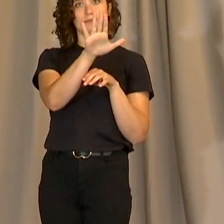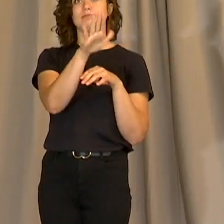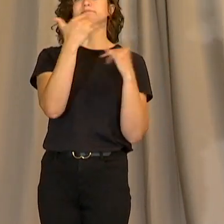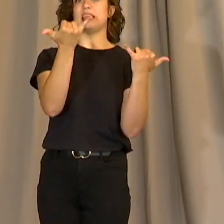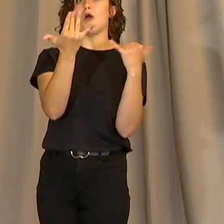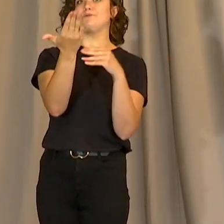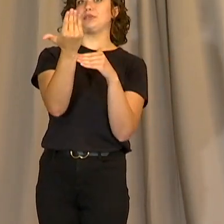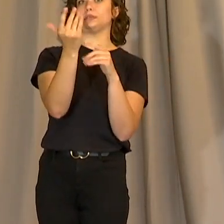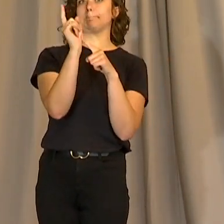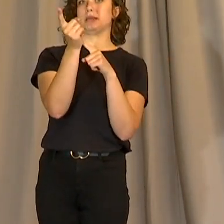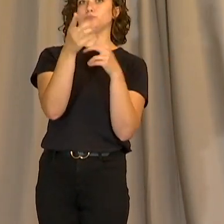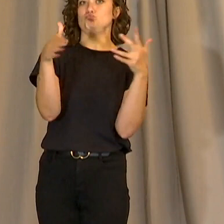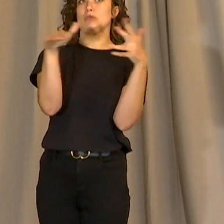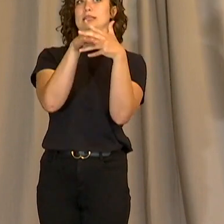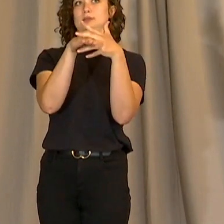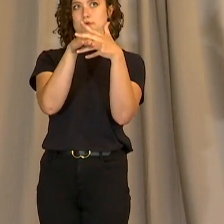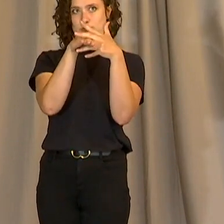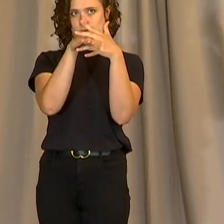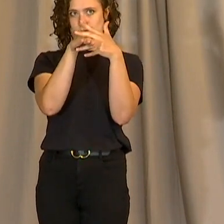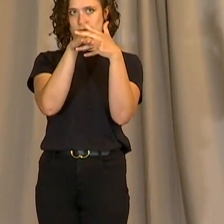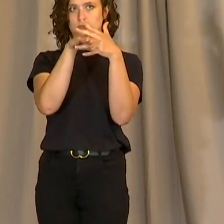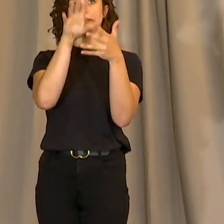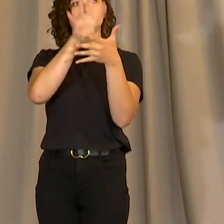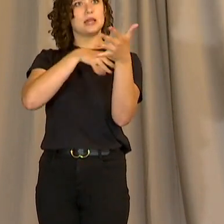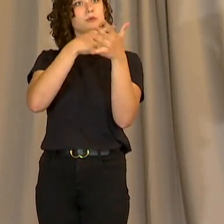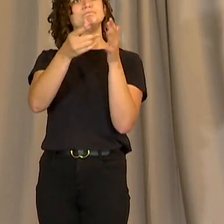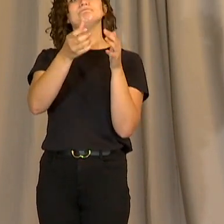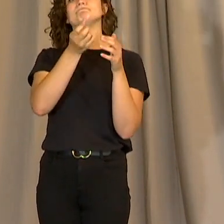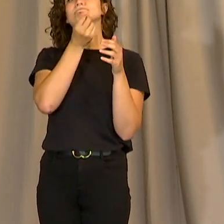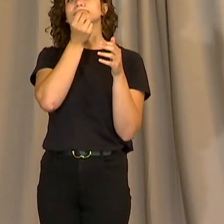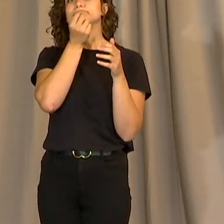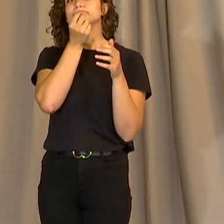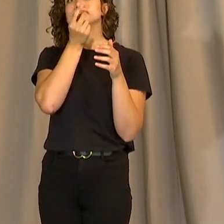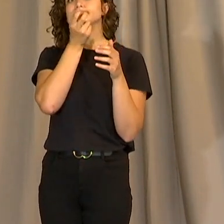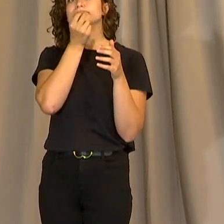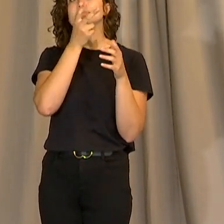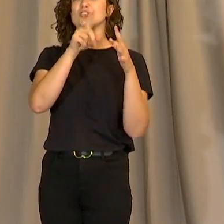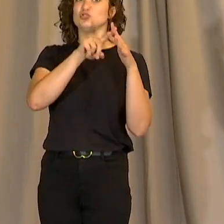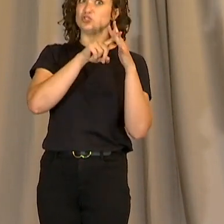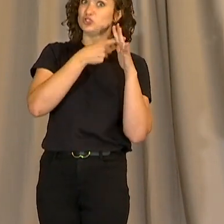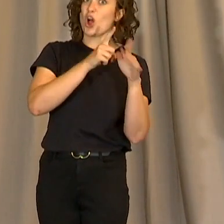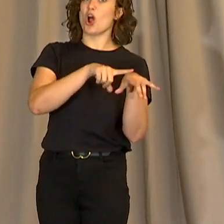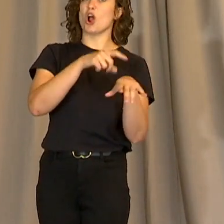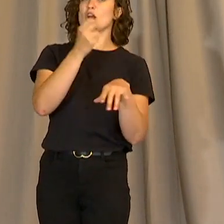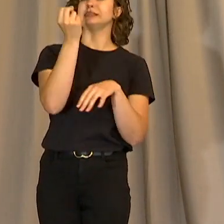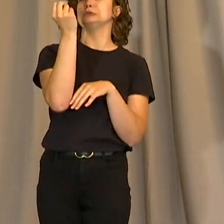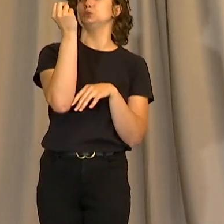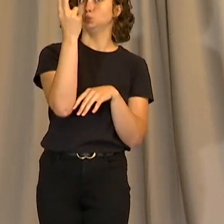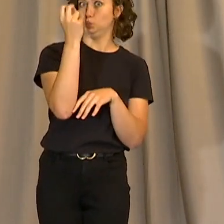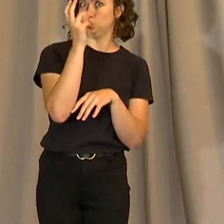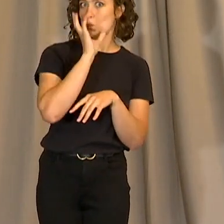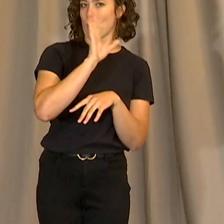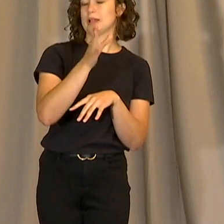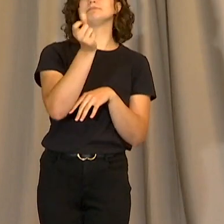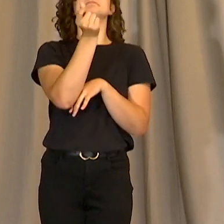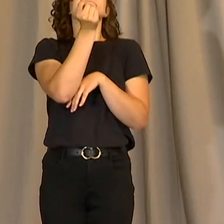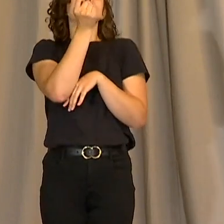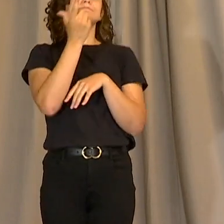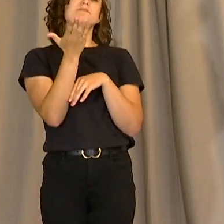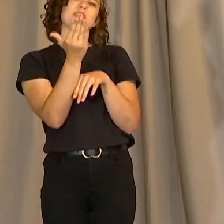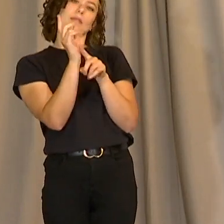break scheduled, so lunch will not begin until noon, so we do have a little bit of a buffer until noon of that 15-minute